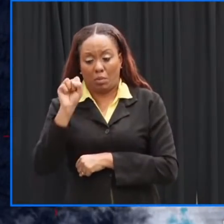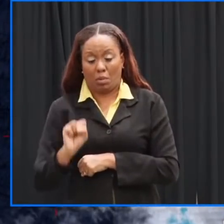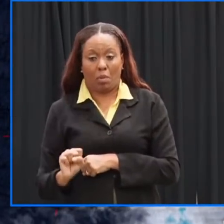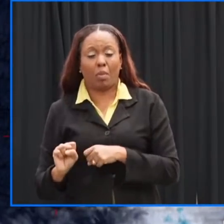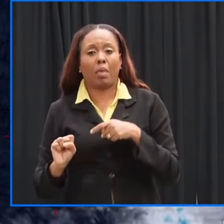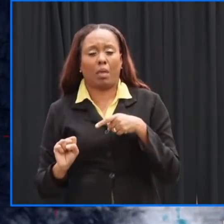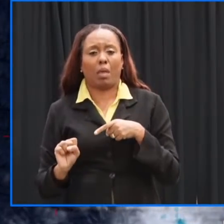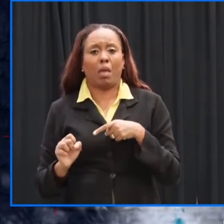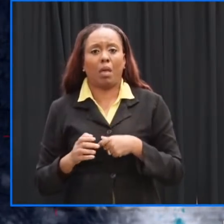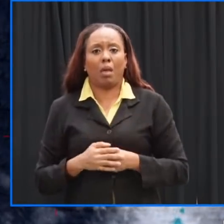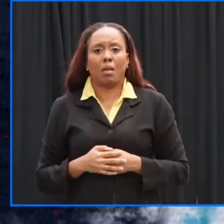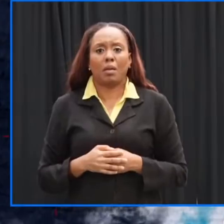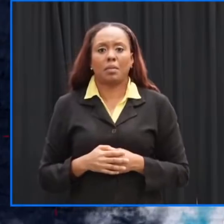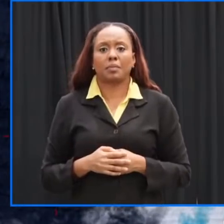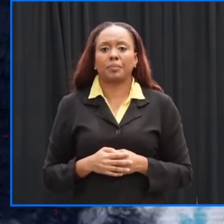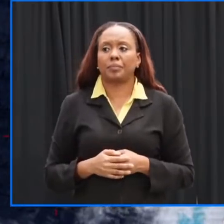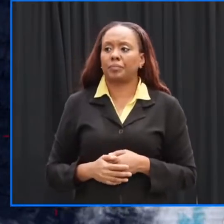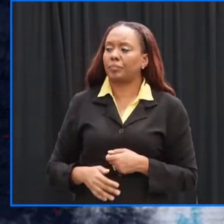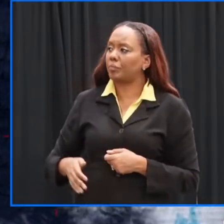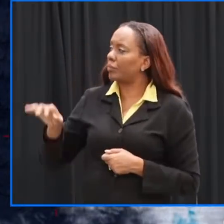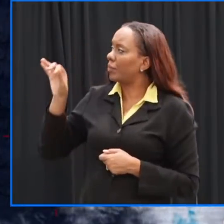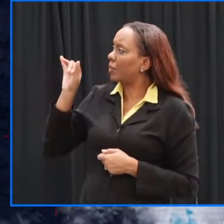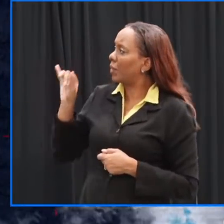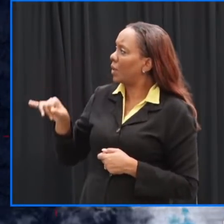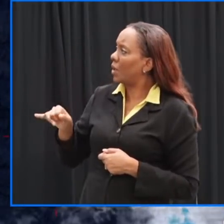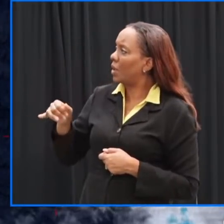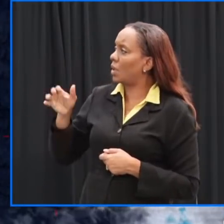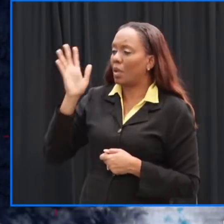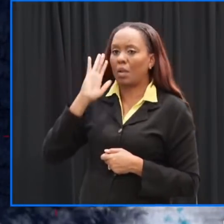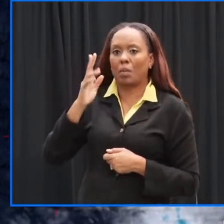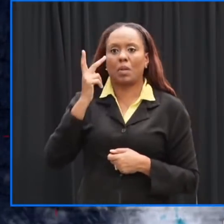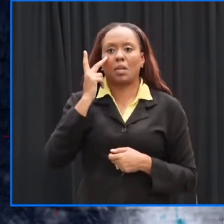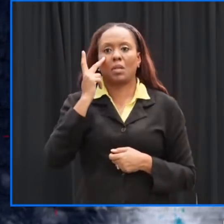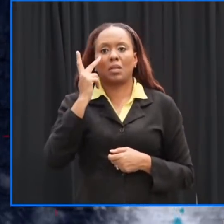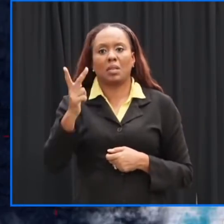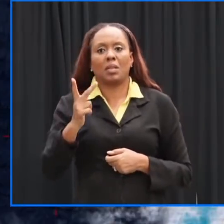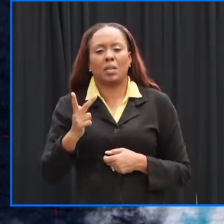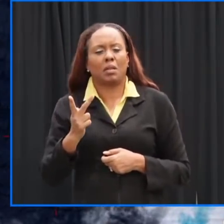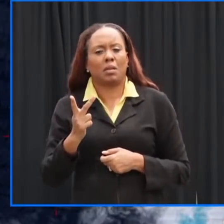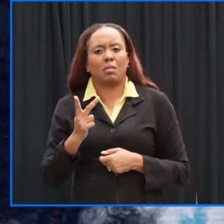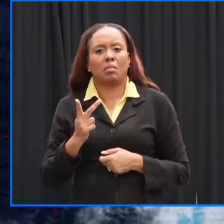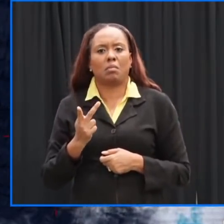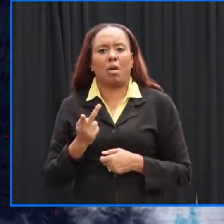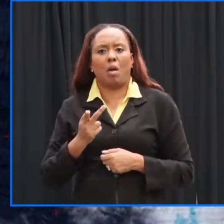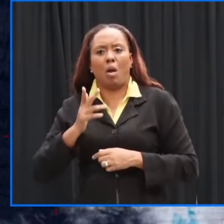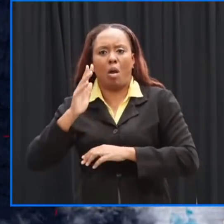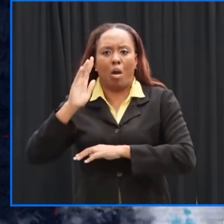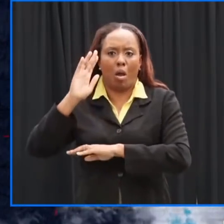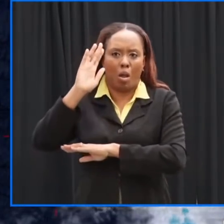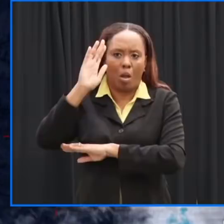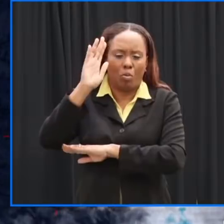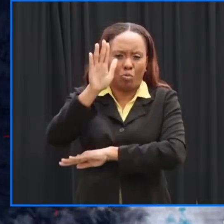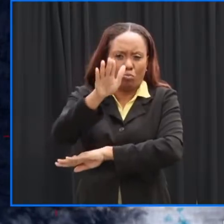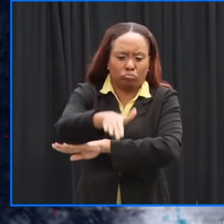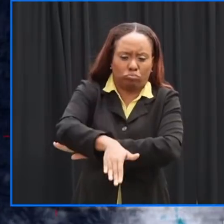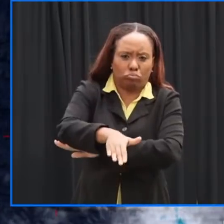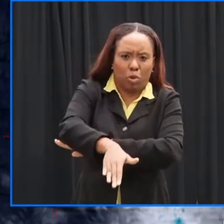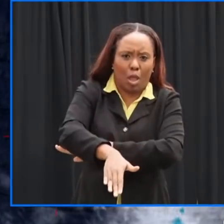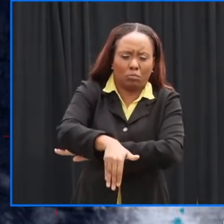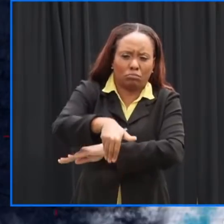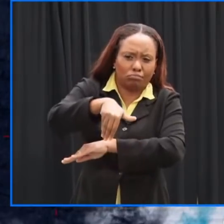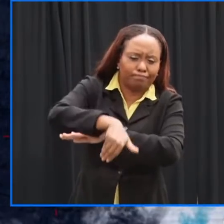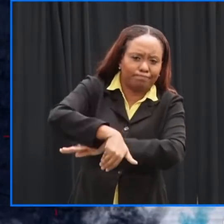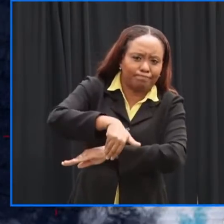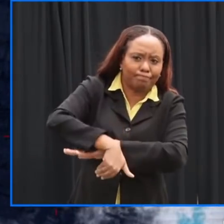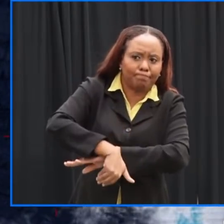This similar kind of satellite signature is probably what we're going to see throughout the late evening and to tonight. And